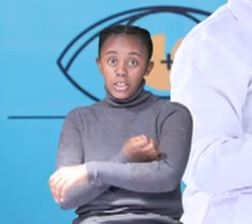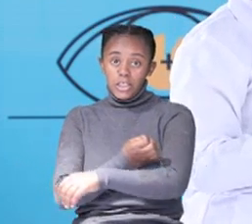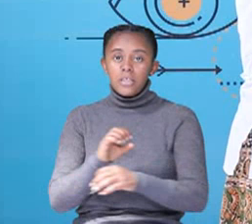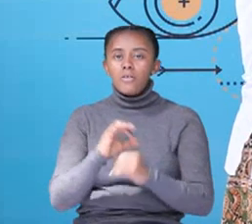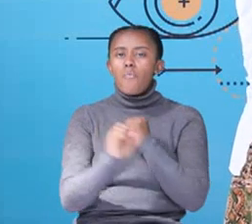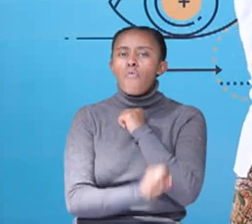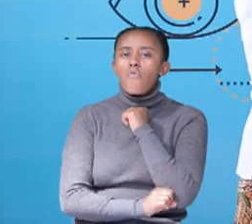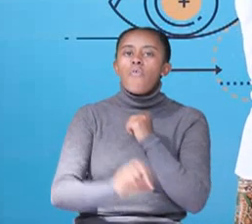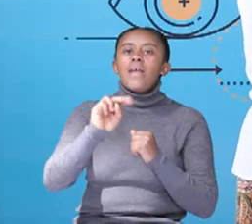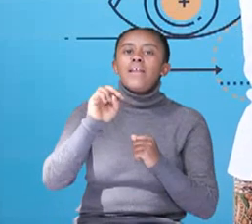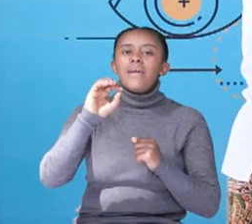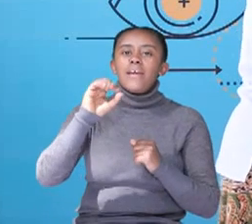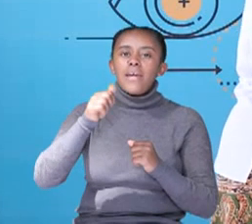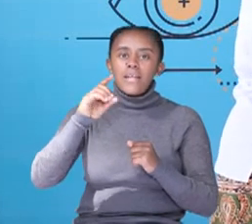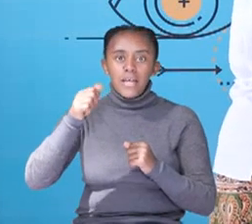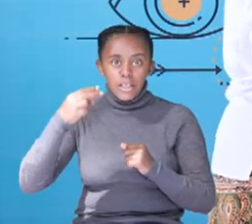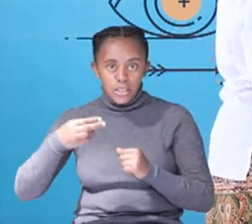of NADH and